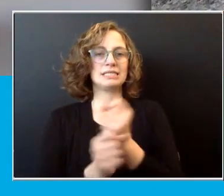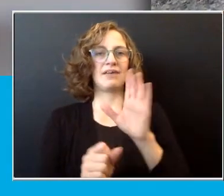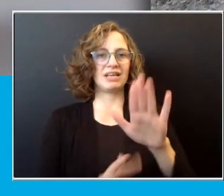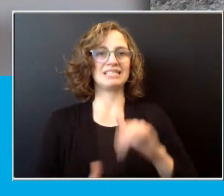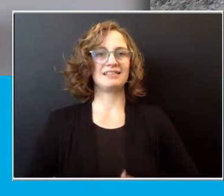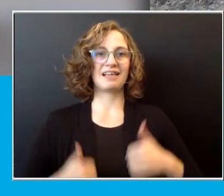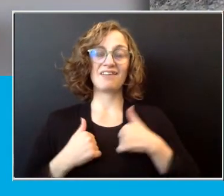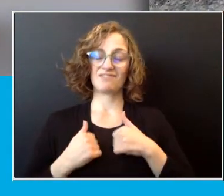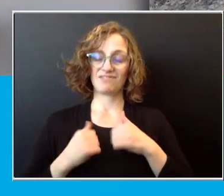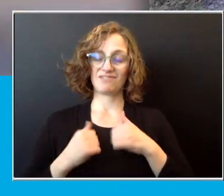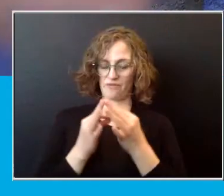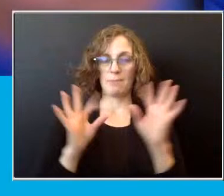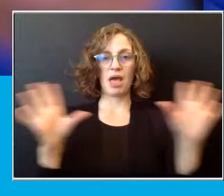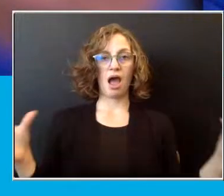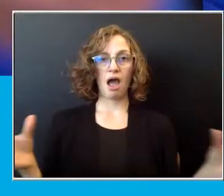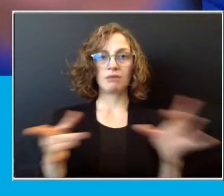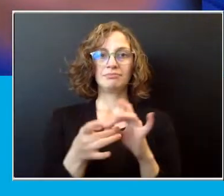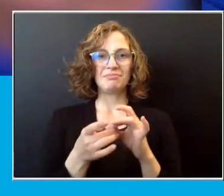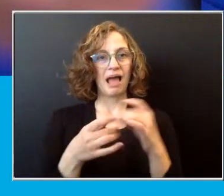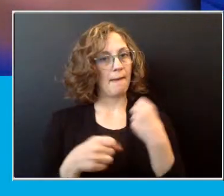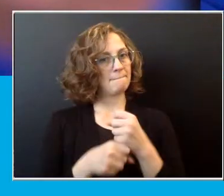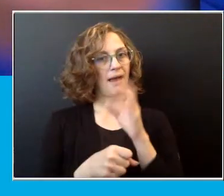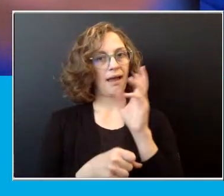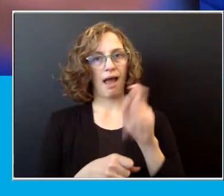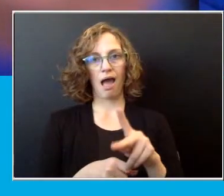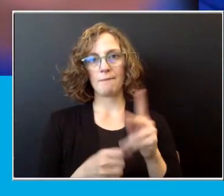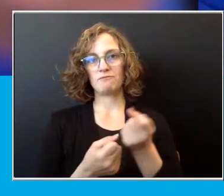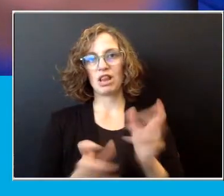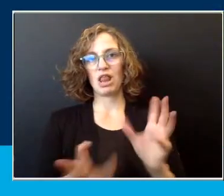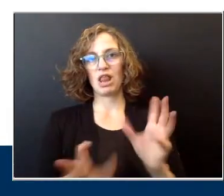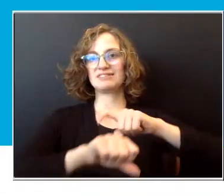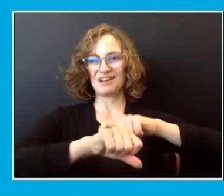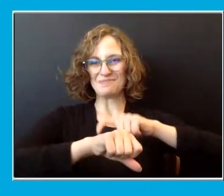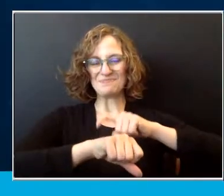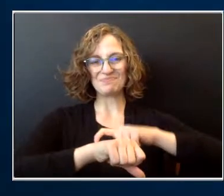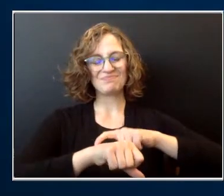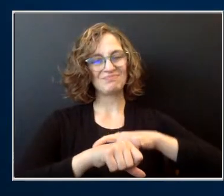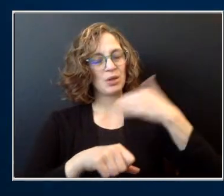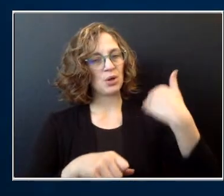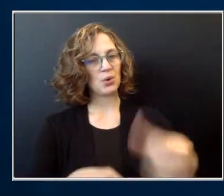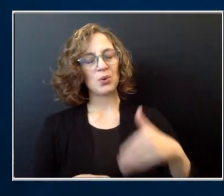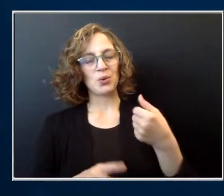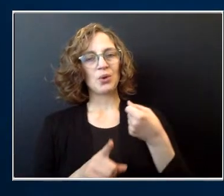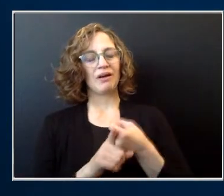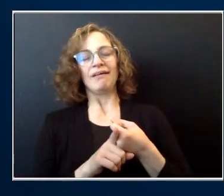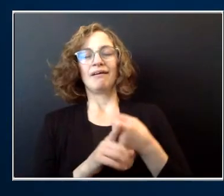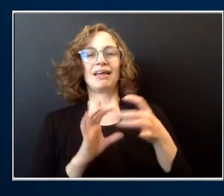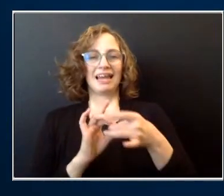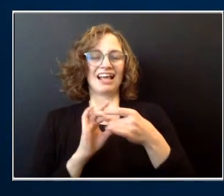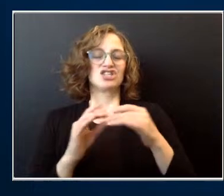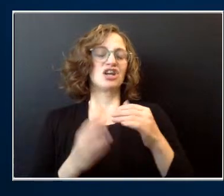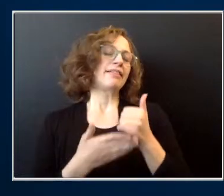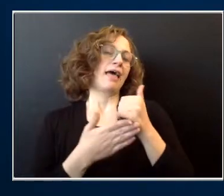and making up for lost time. The profound connection that helped treat Eric's cancer. Friday at 8.